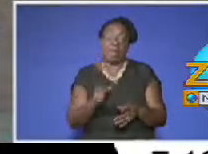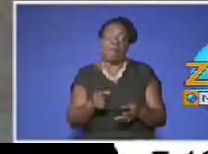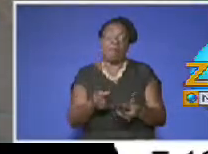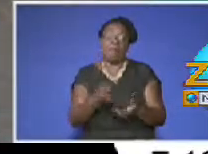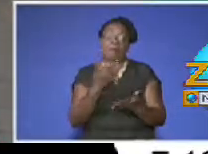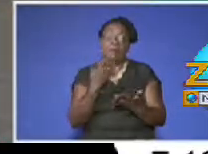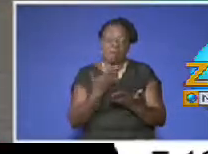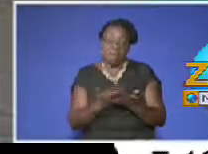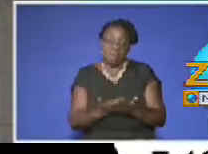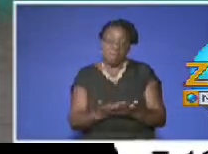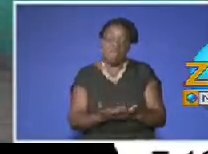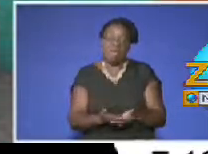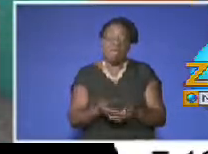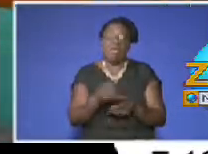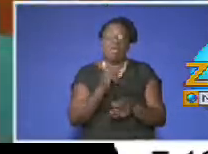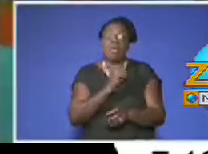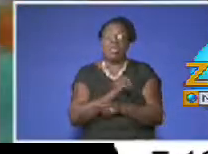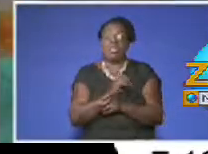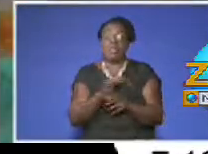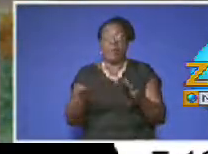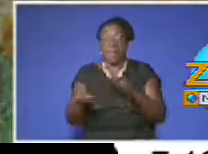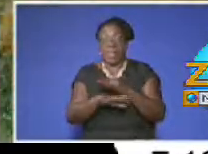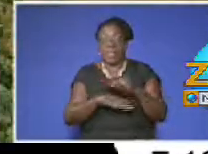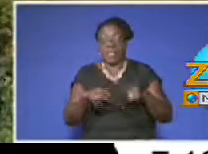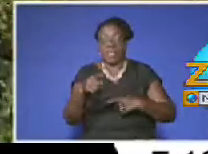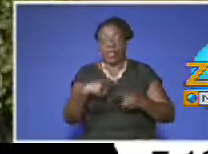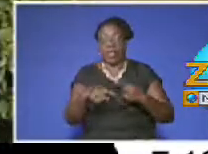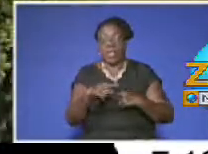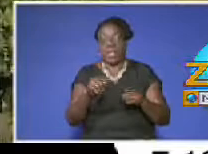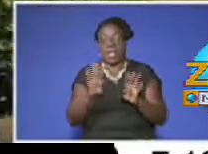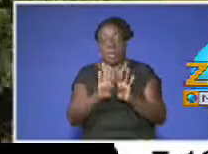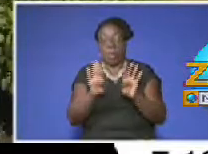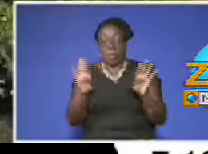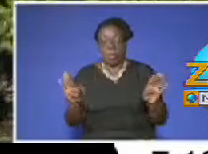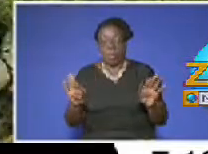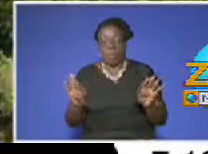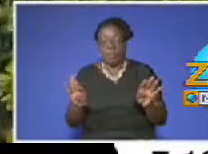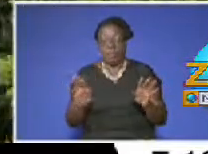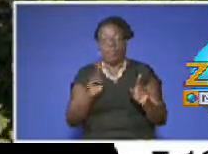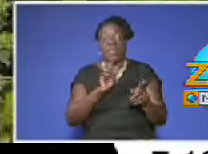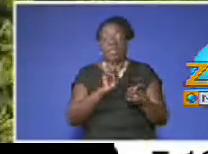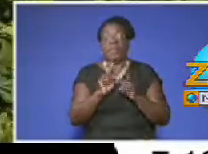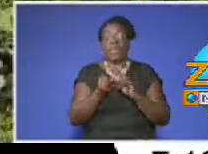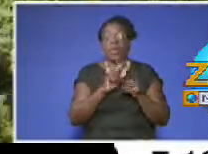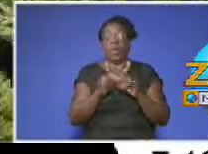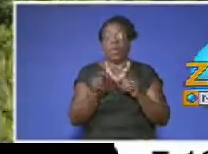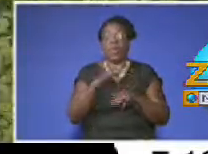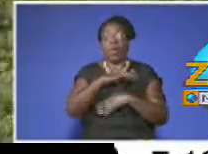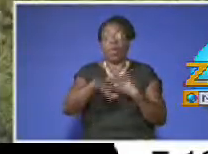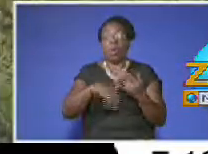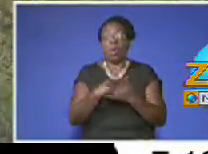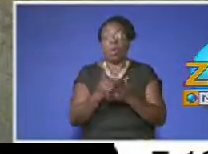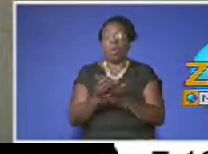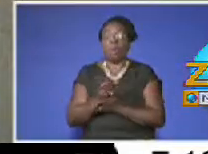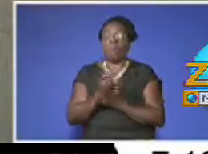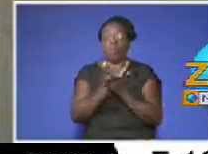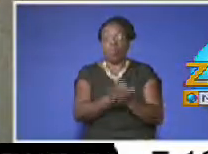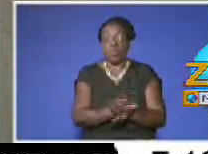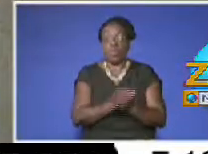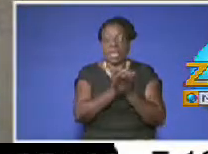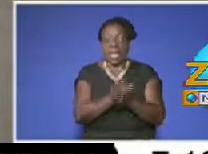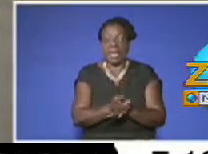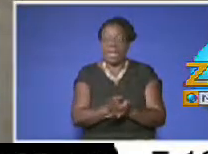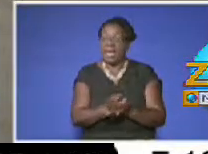reopen. Now, the cruise industry is another issue. I've been in discussions with all of the major cruise lines, and none of them have received